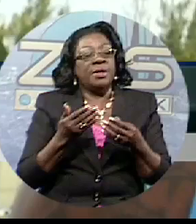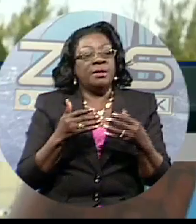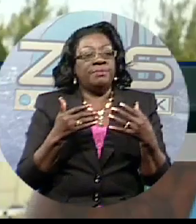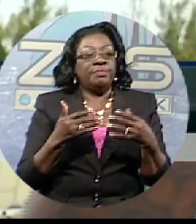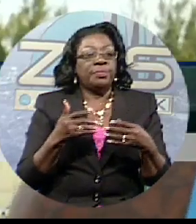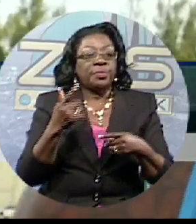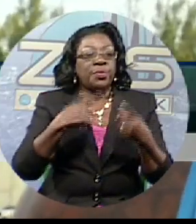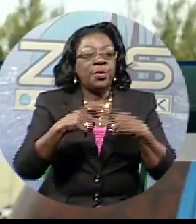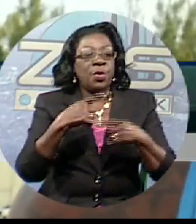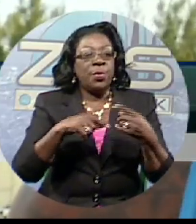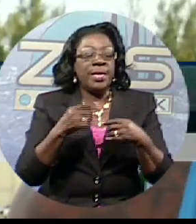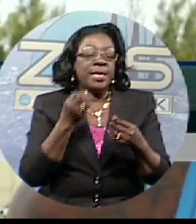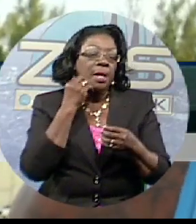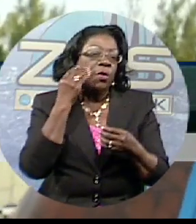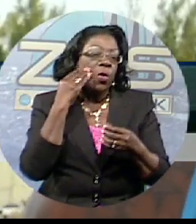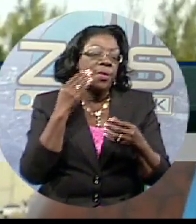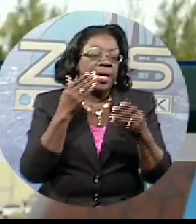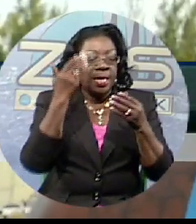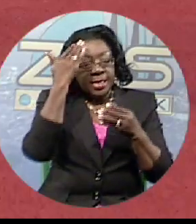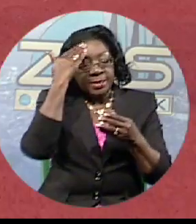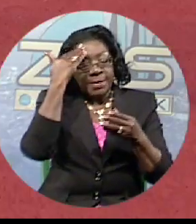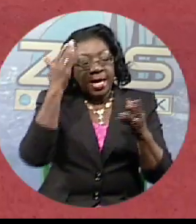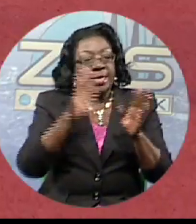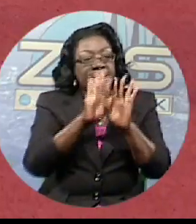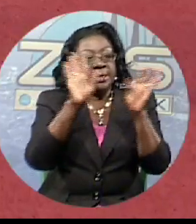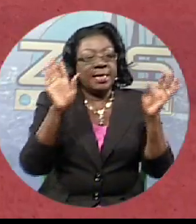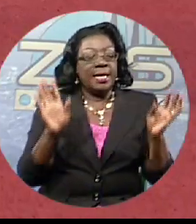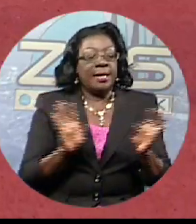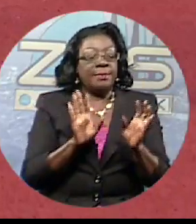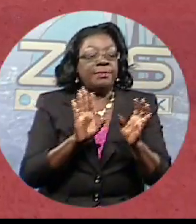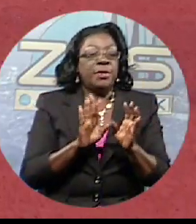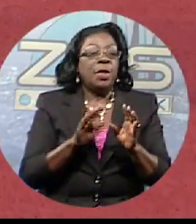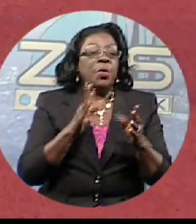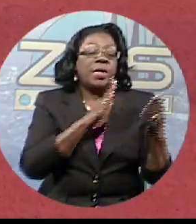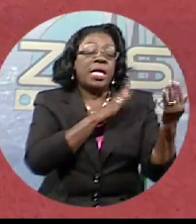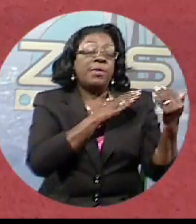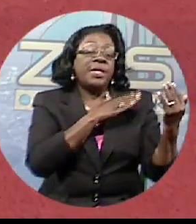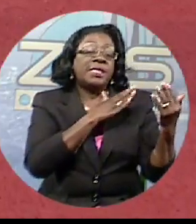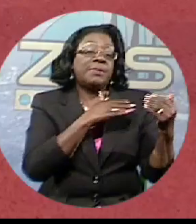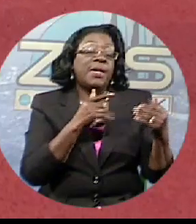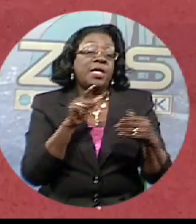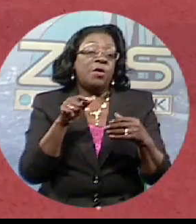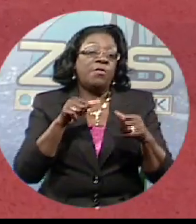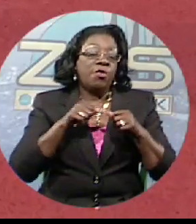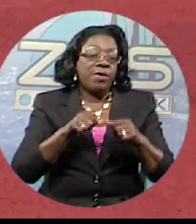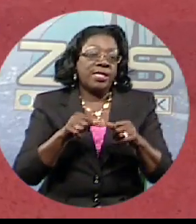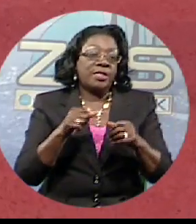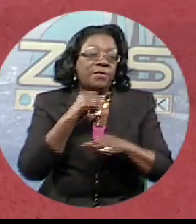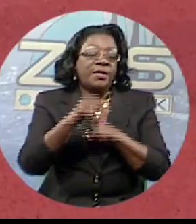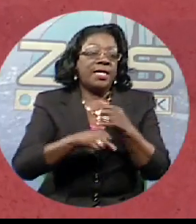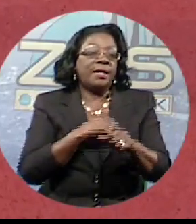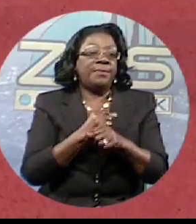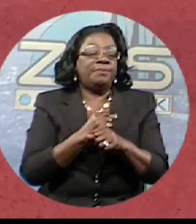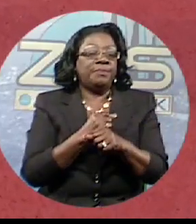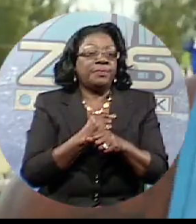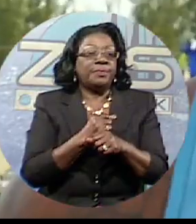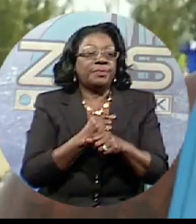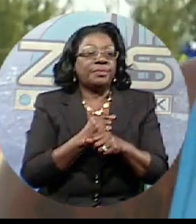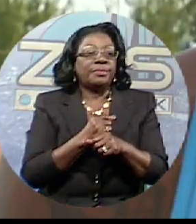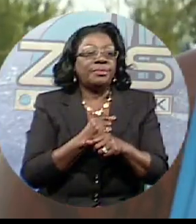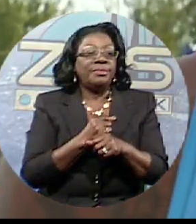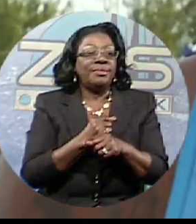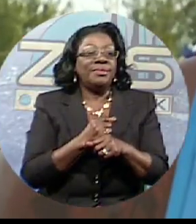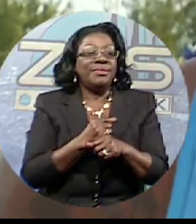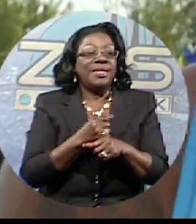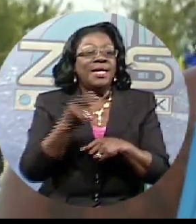my mind is clear, so I always feel good. What can we expect from you for the remainder of the year? Maybe a national record, that's my main goal. I could